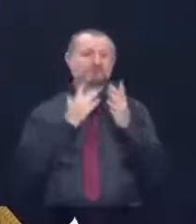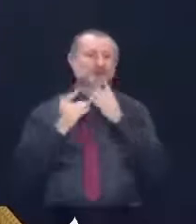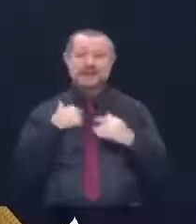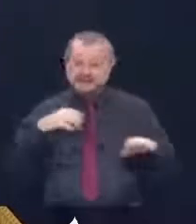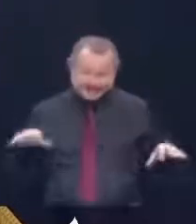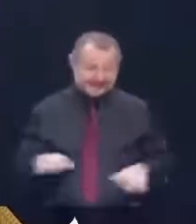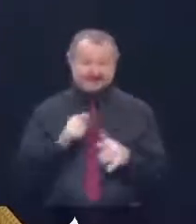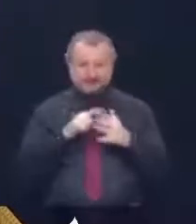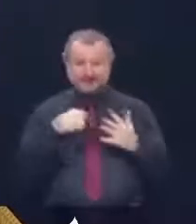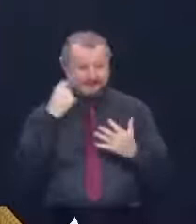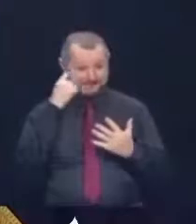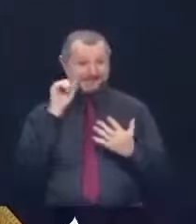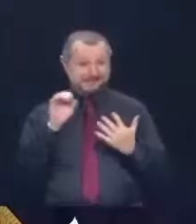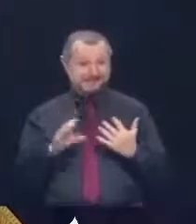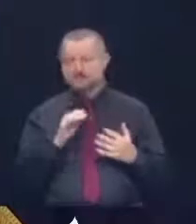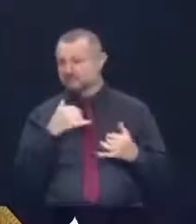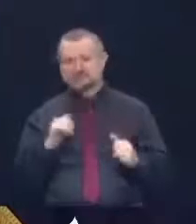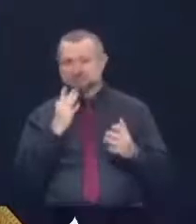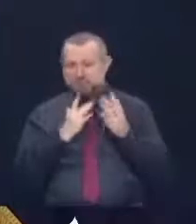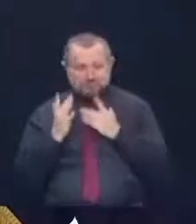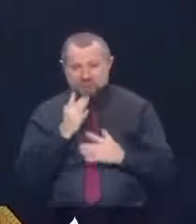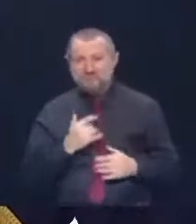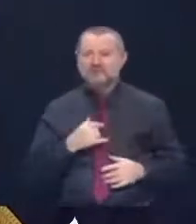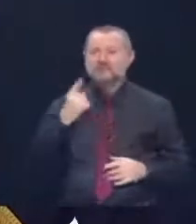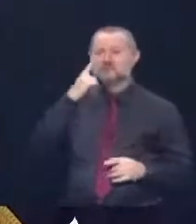Let's say the number's about 50 billion.